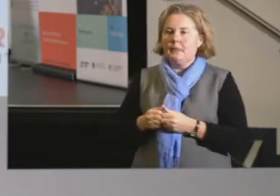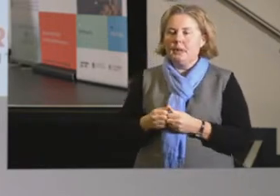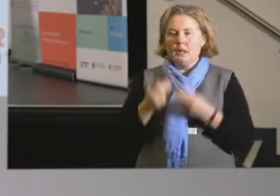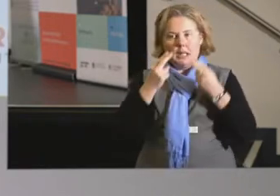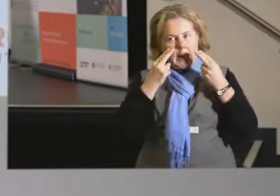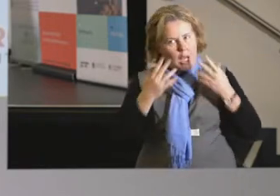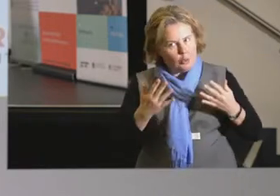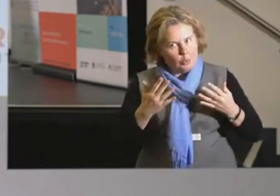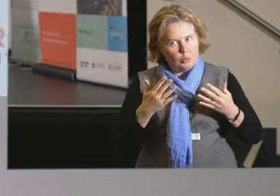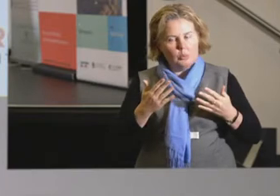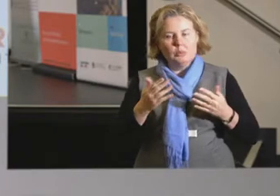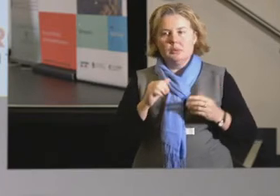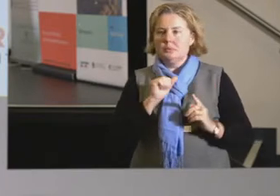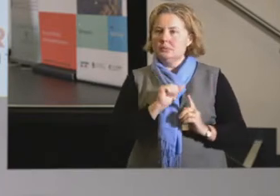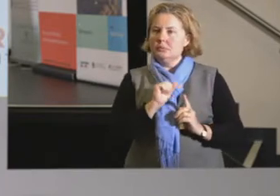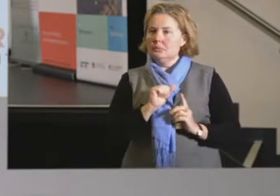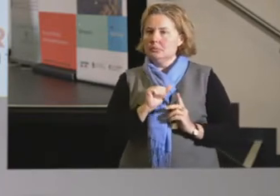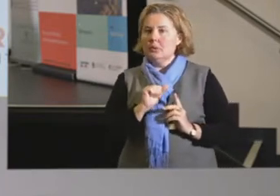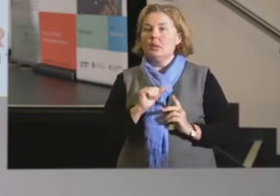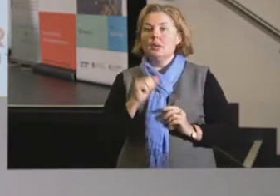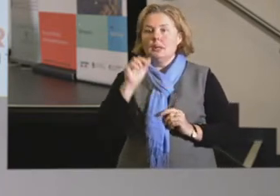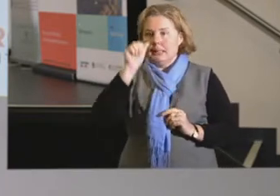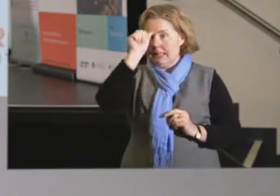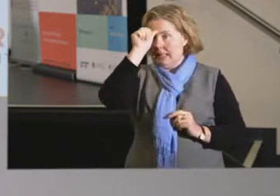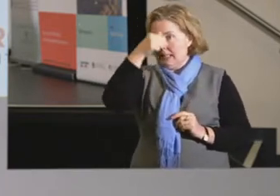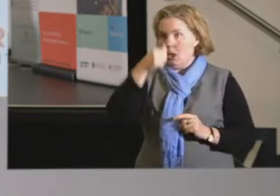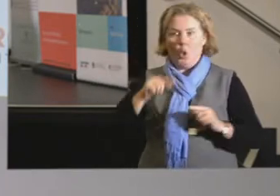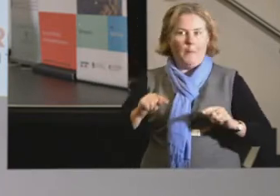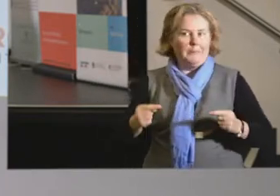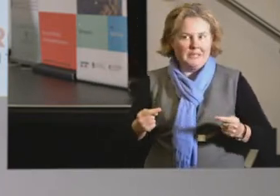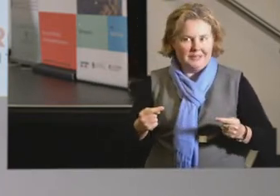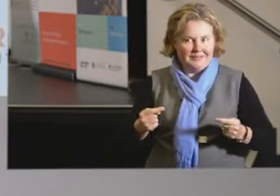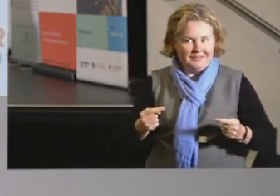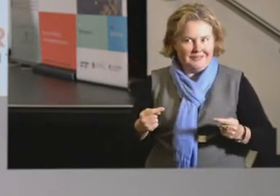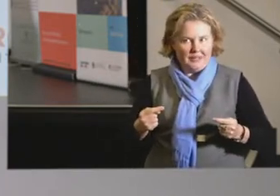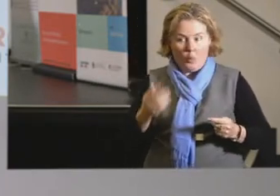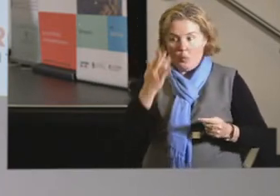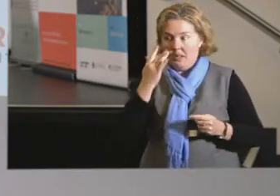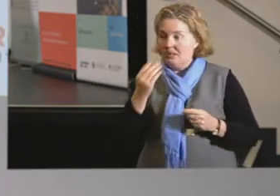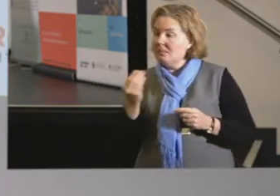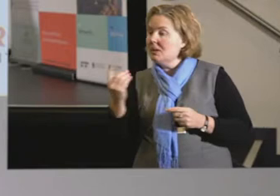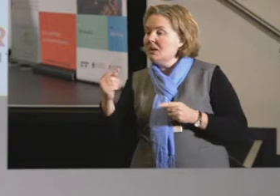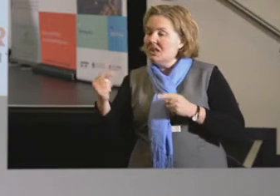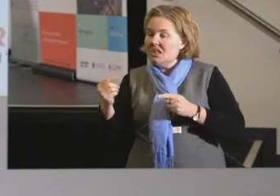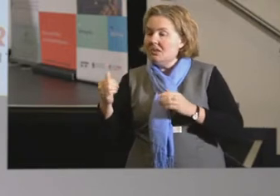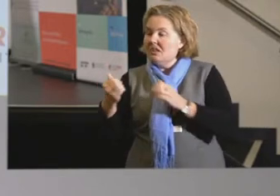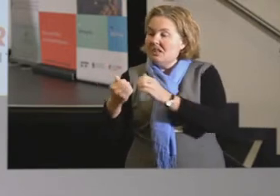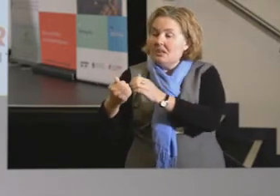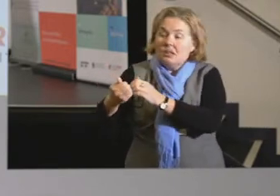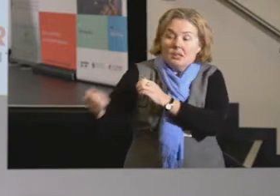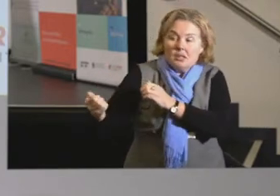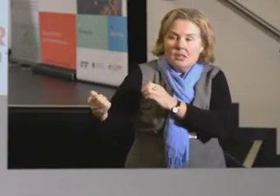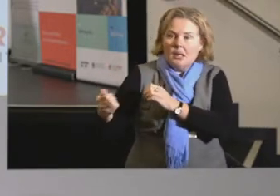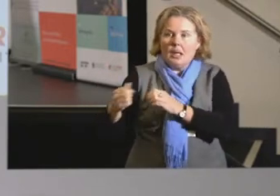natural inclination in India is exactly the opposite. It is how